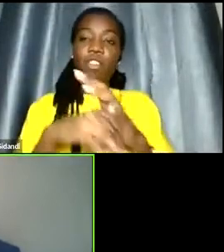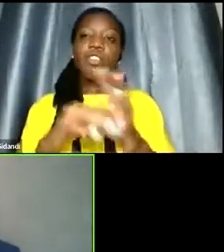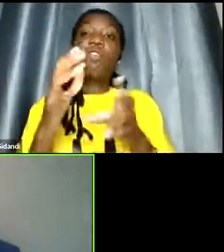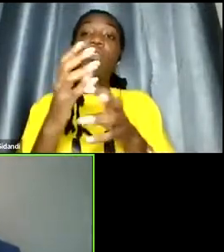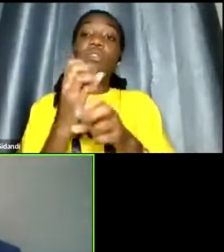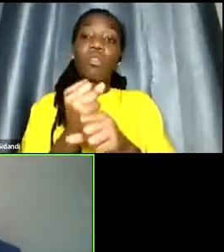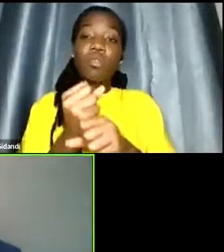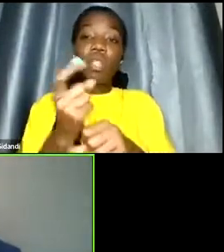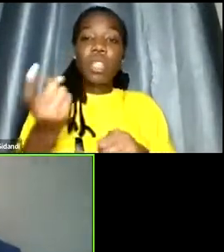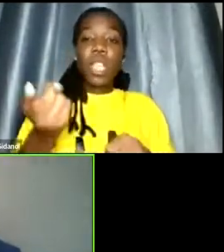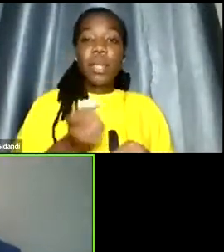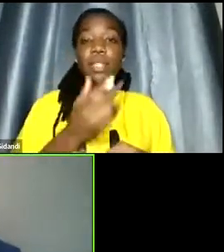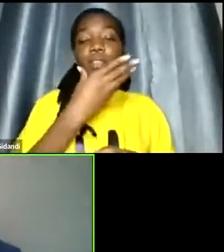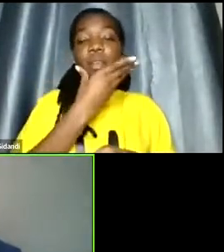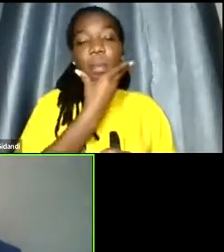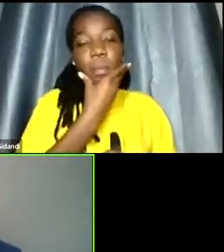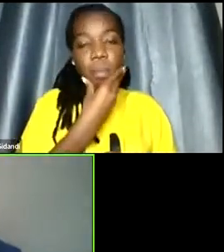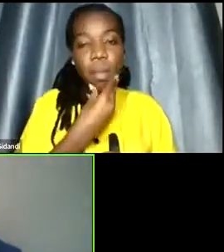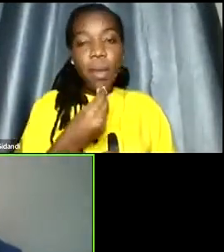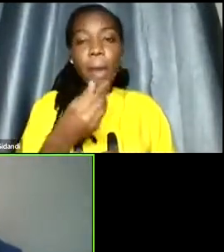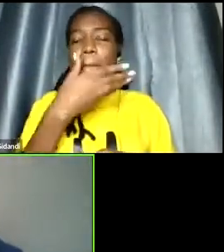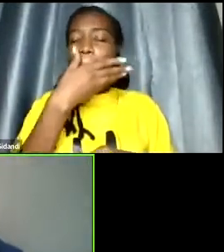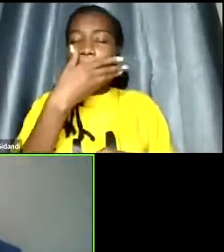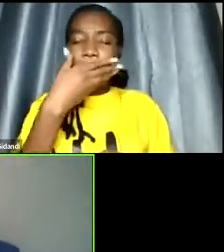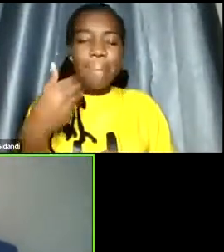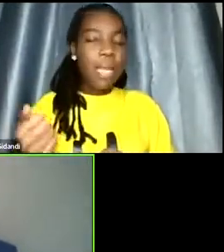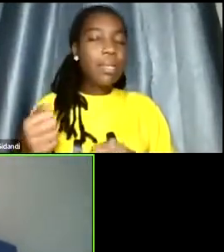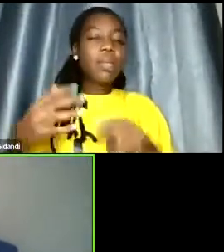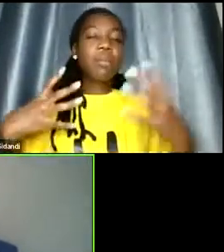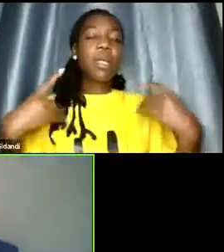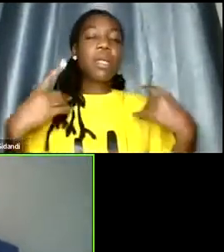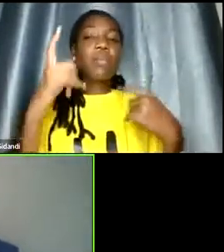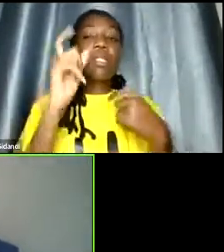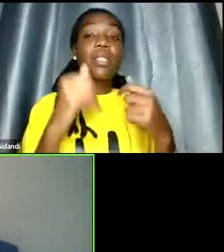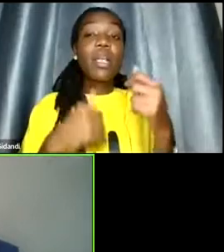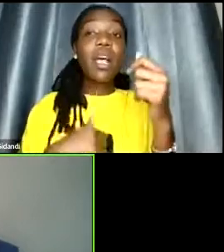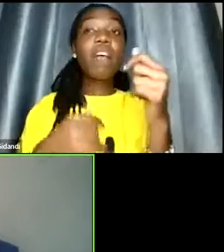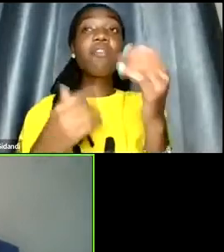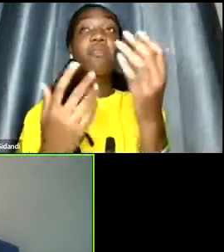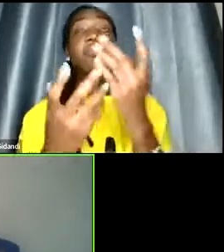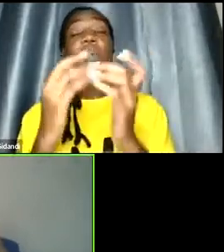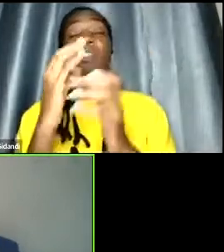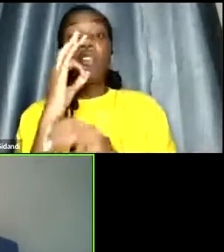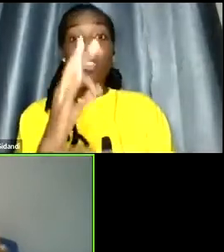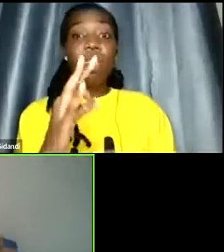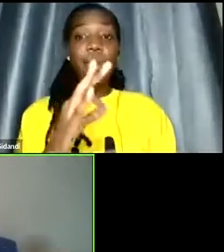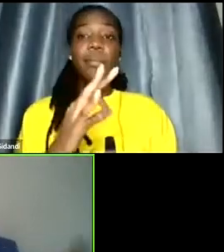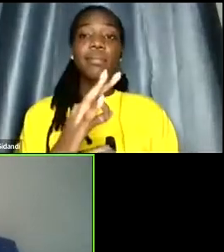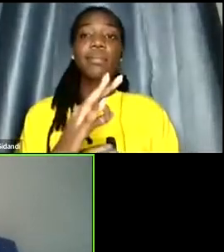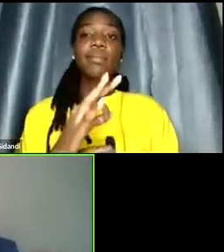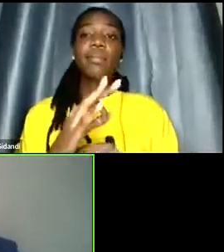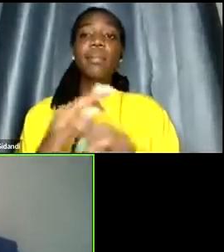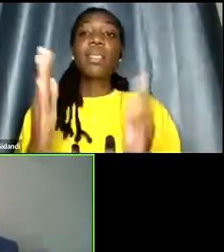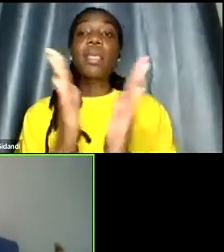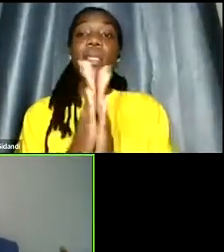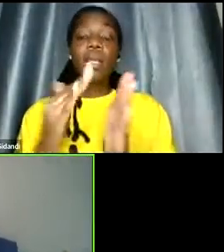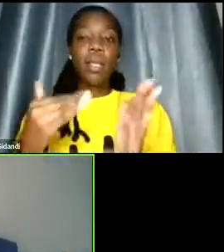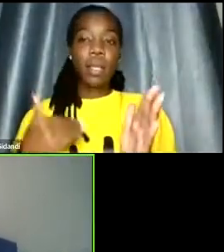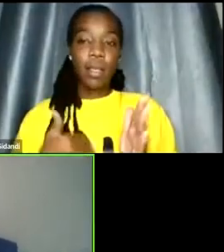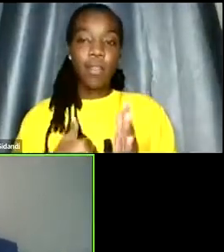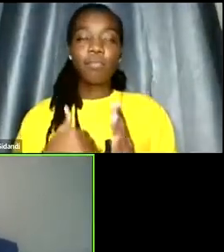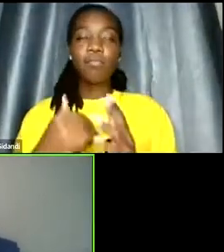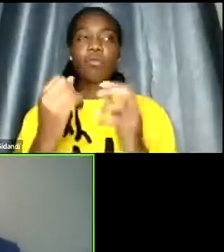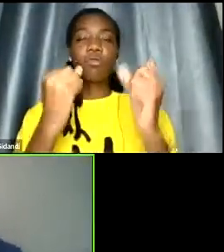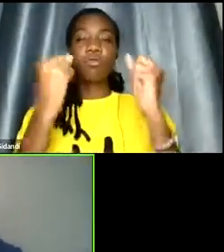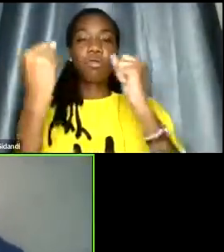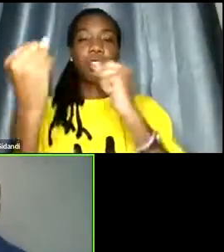gentlemen, best practice, have at least 3 tiers of succession. We call that a bench strength. Just like in the game